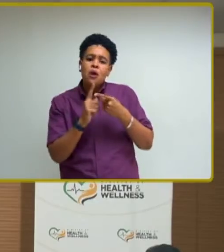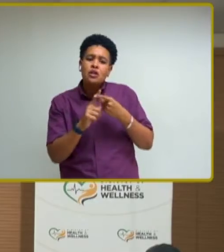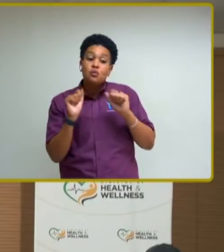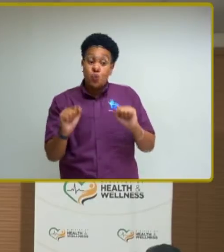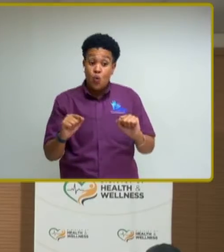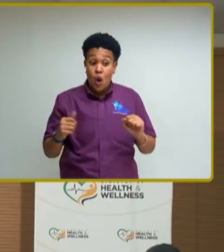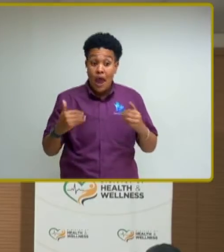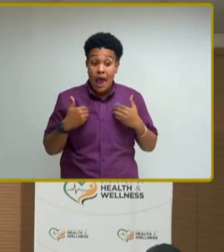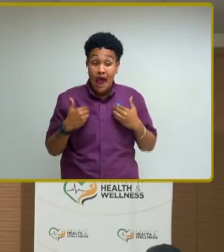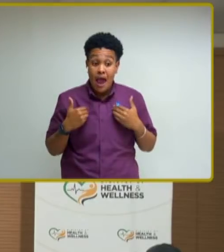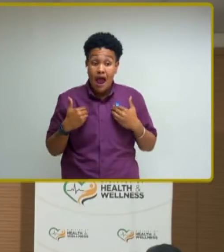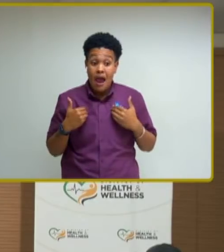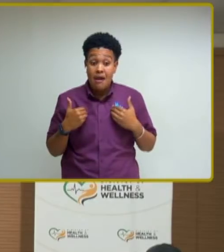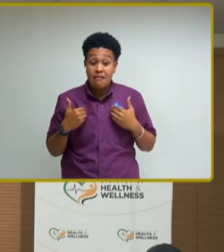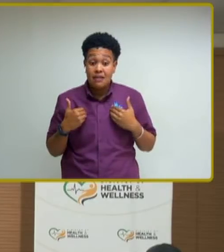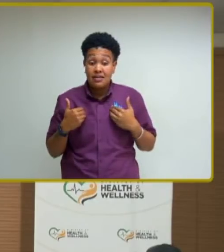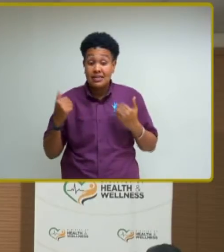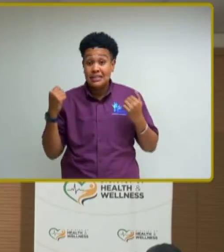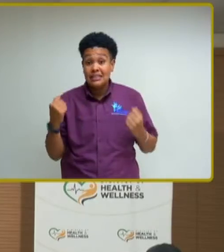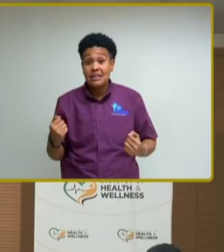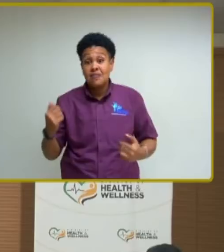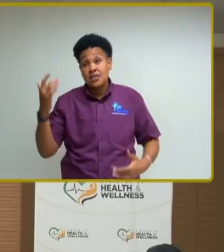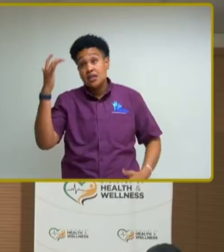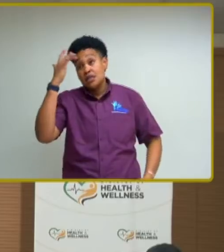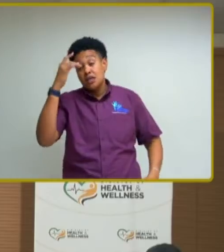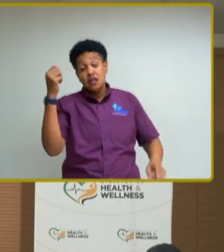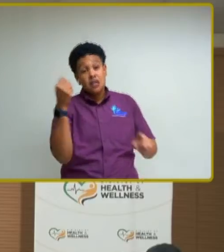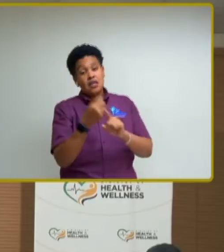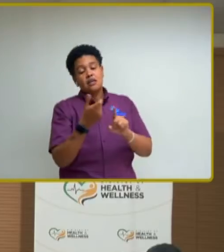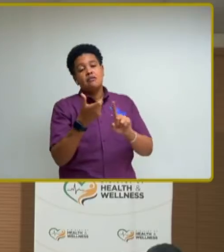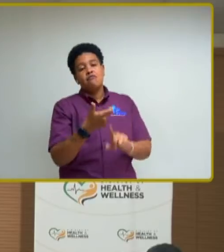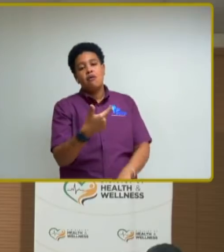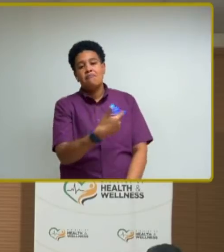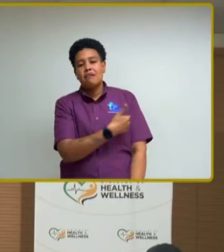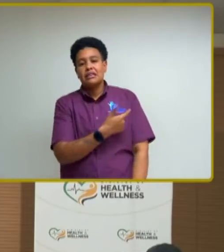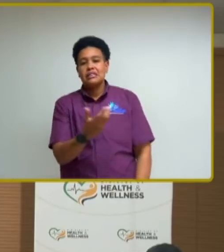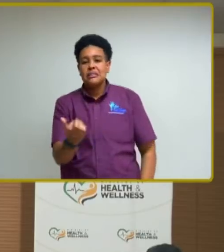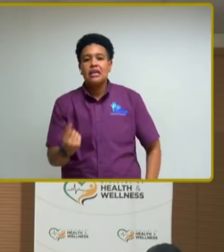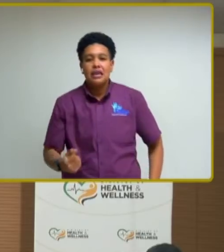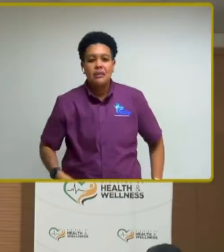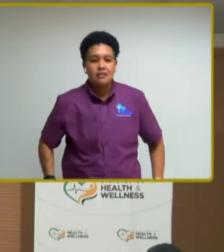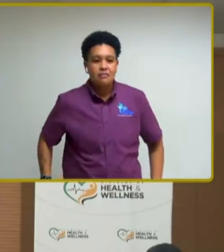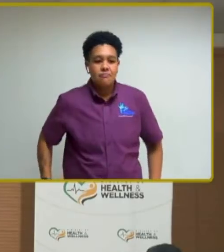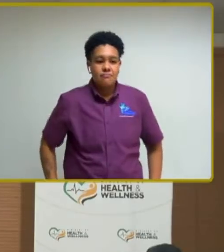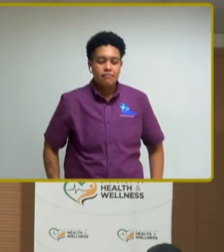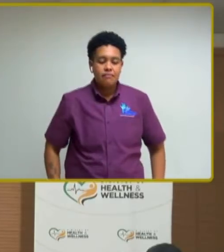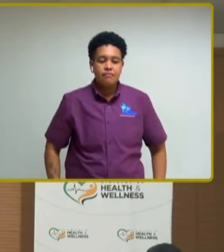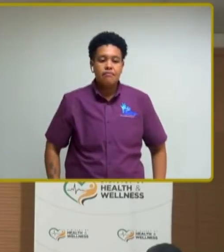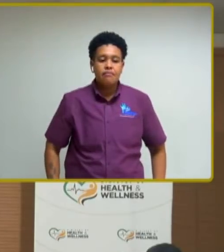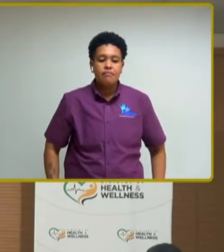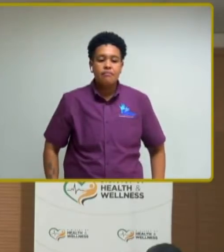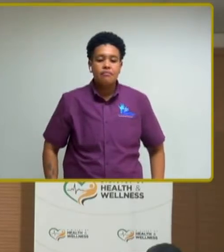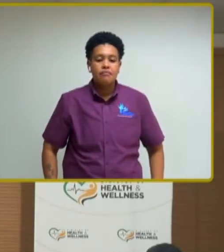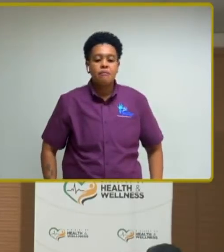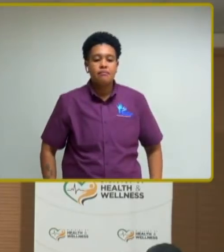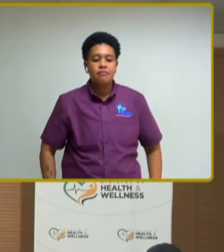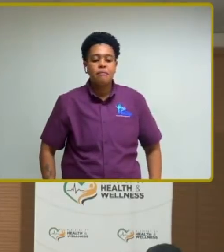have severe side effects from getting the vaccine?